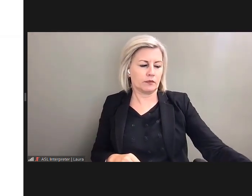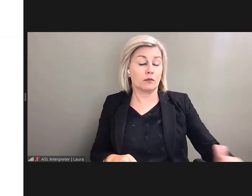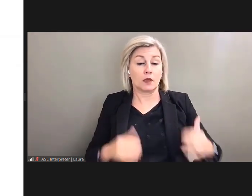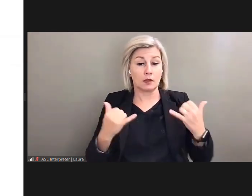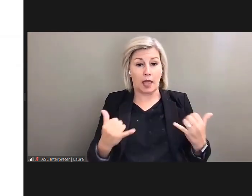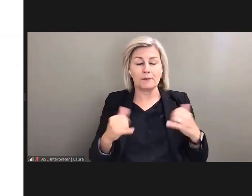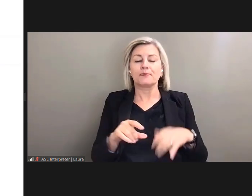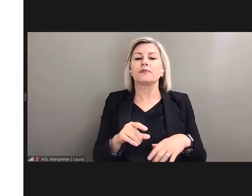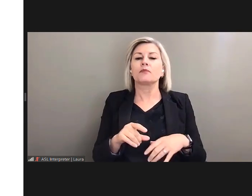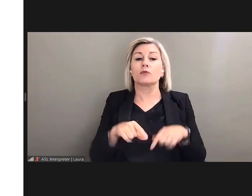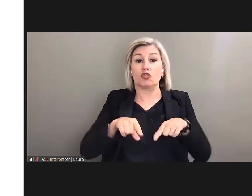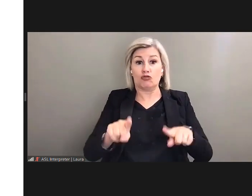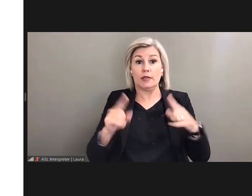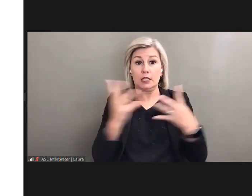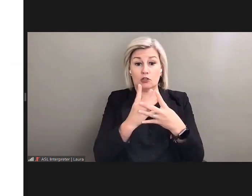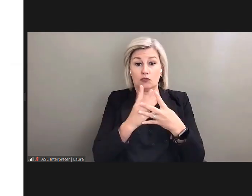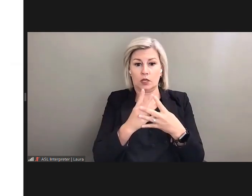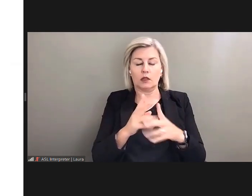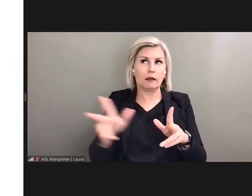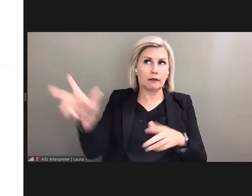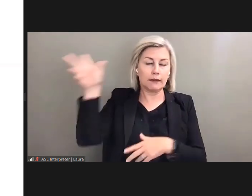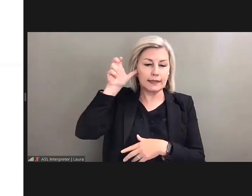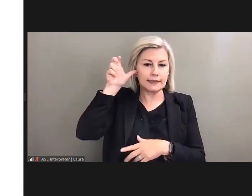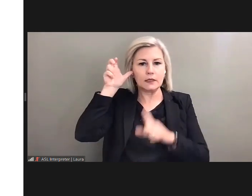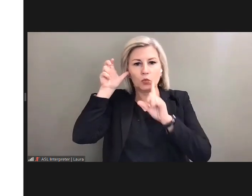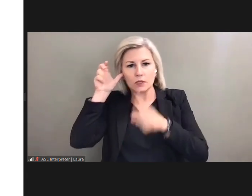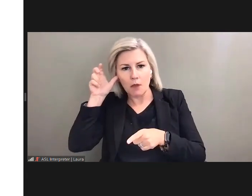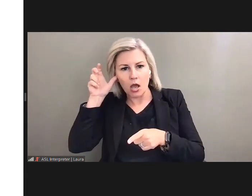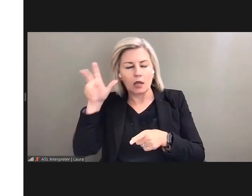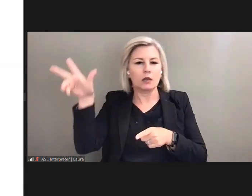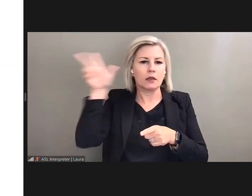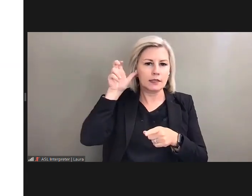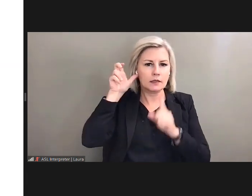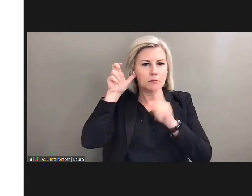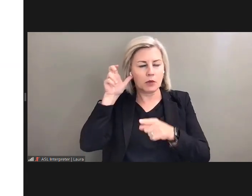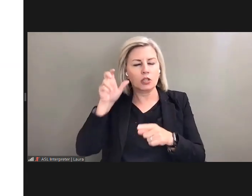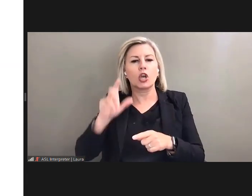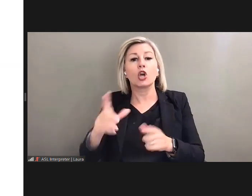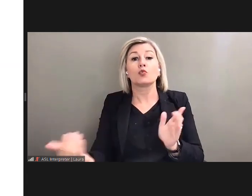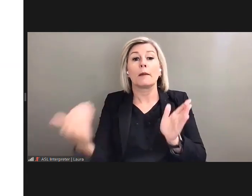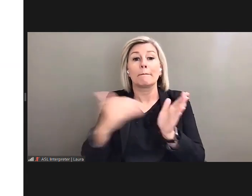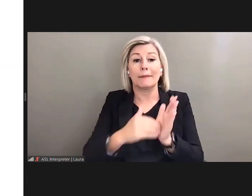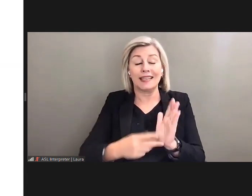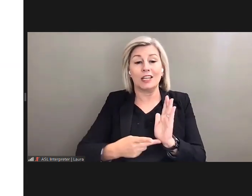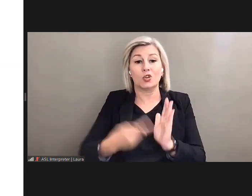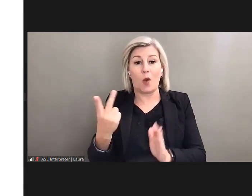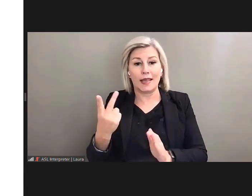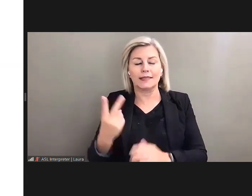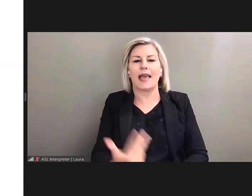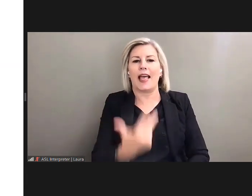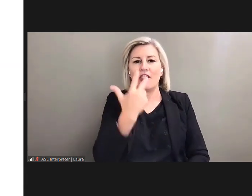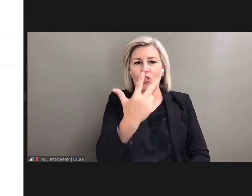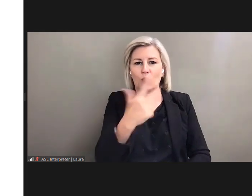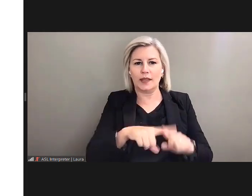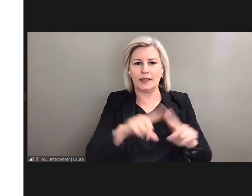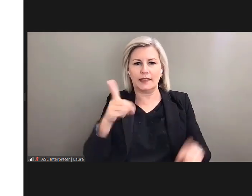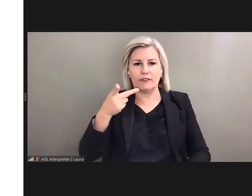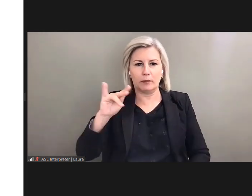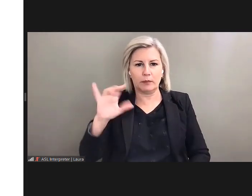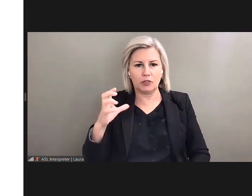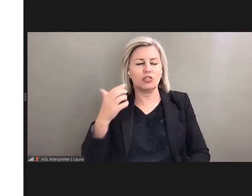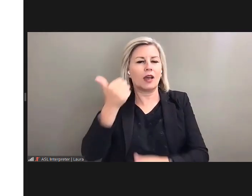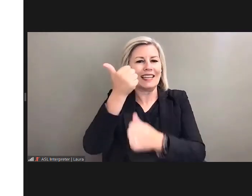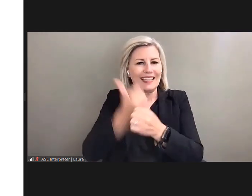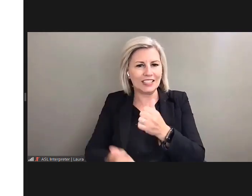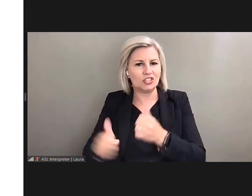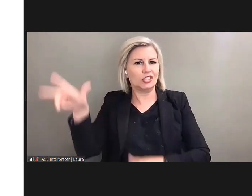screening process, this listen and respond game is repeated at least twice at 3 different pitches on each ear,